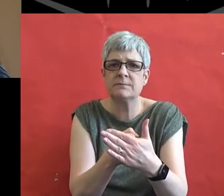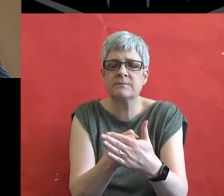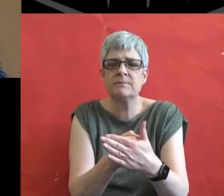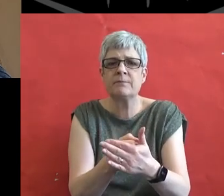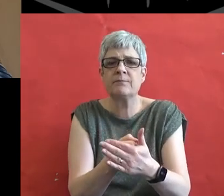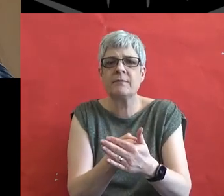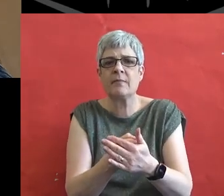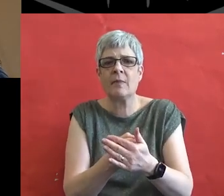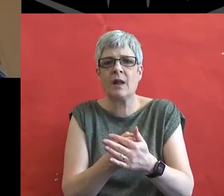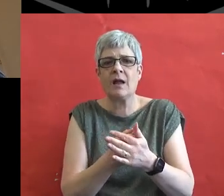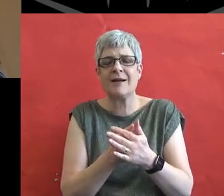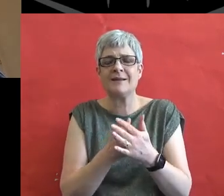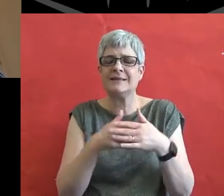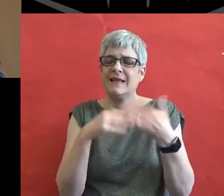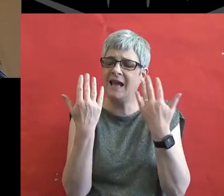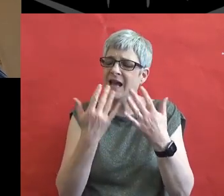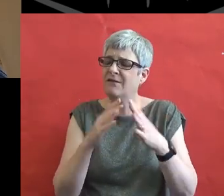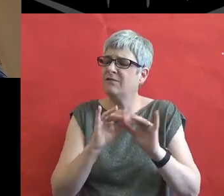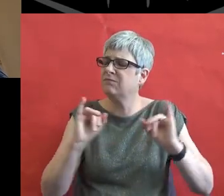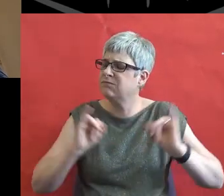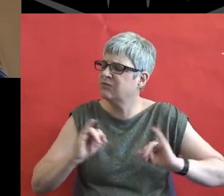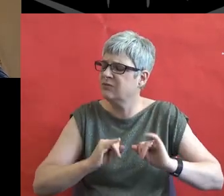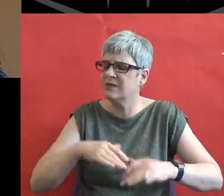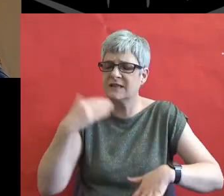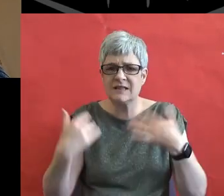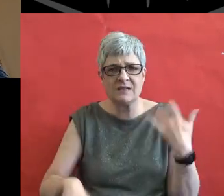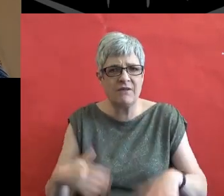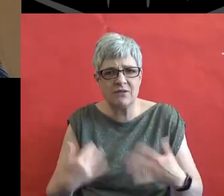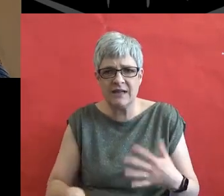a day of appalling suffering and agonizing death,